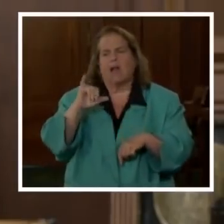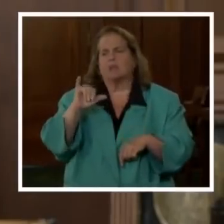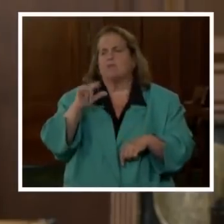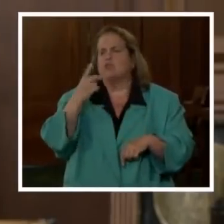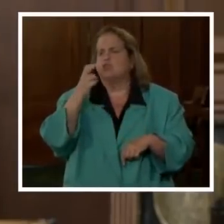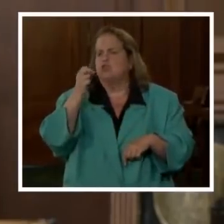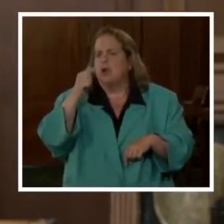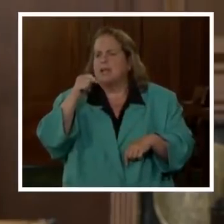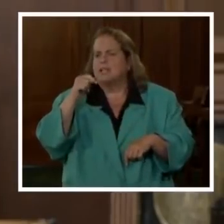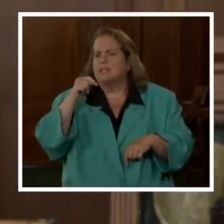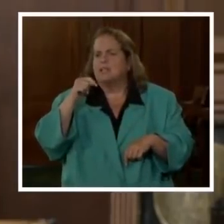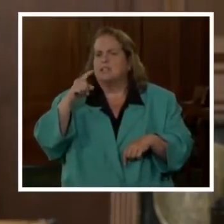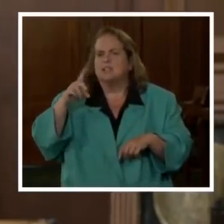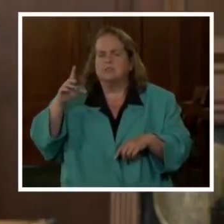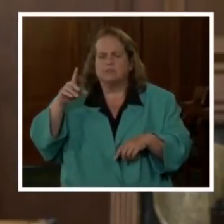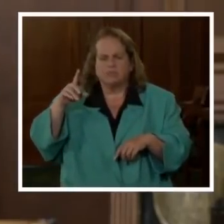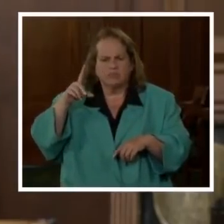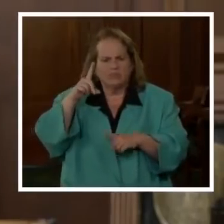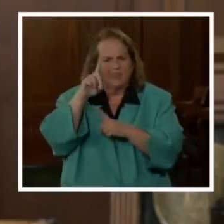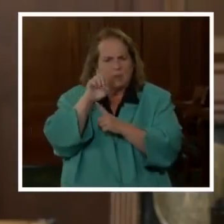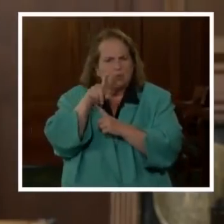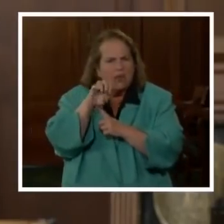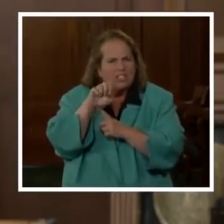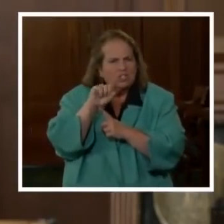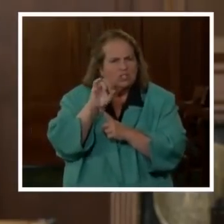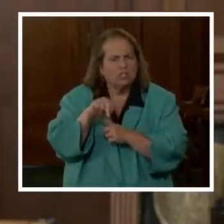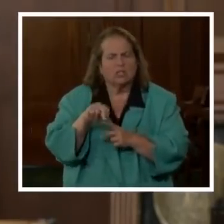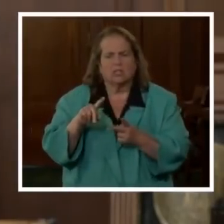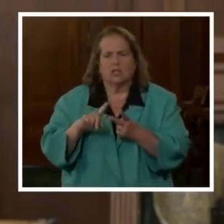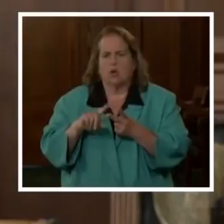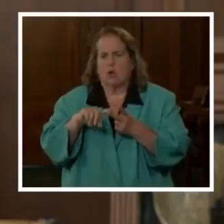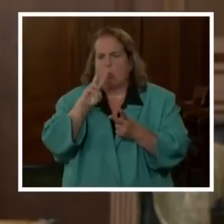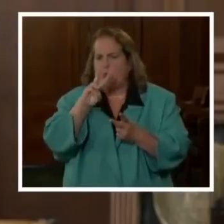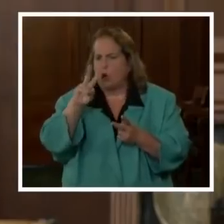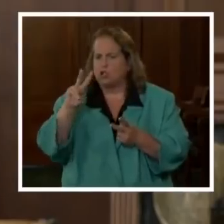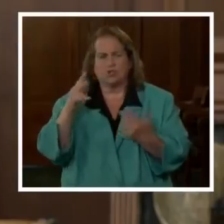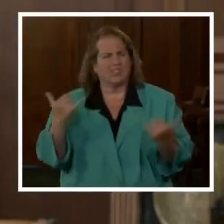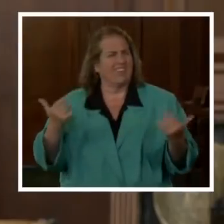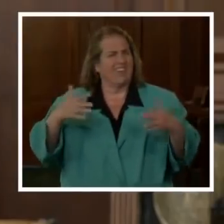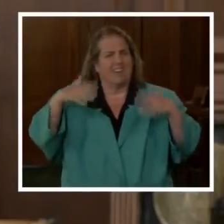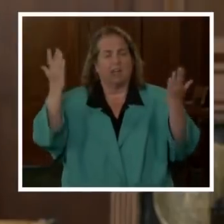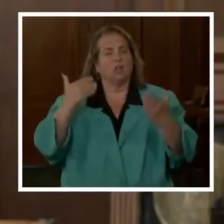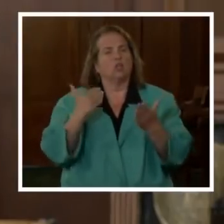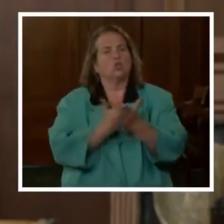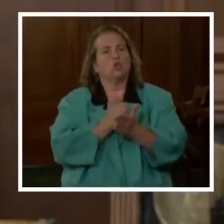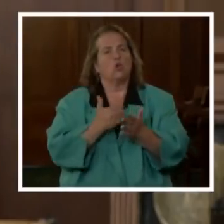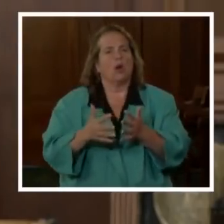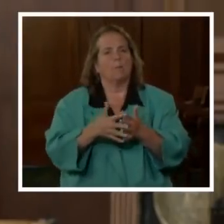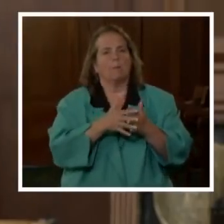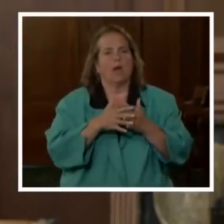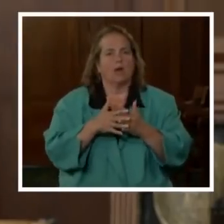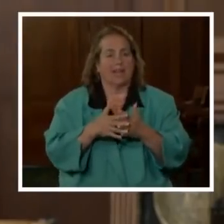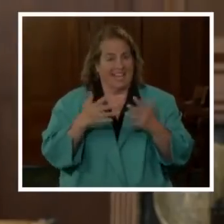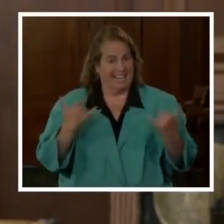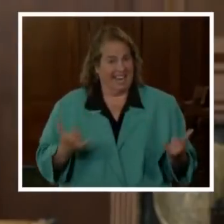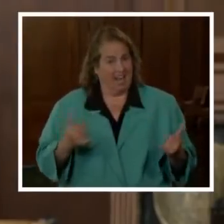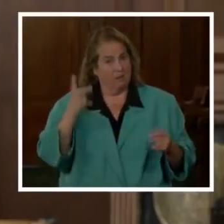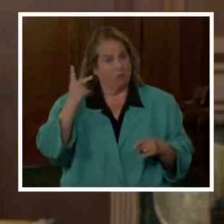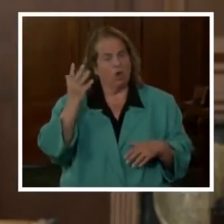or other moments where there is a new America that comes out of it. Well, right now, people are calling out for a new America that is